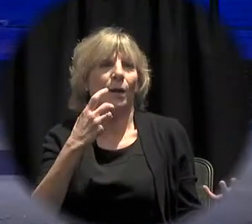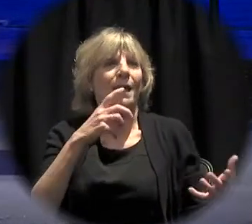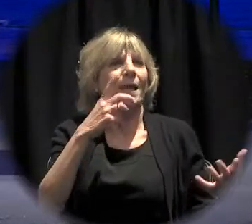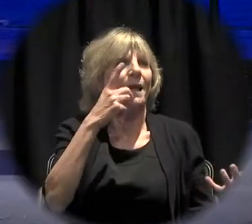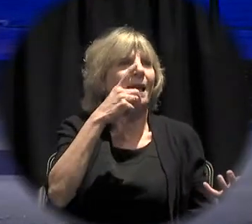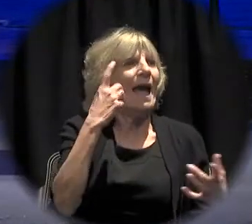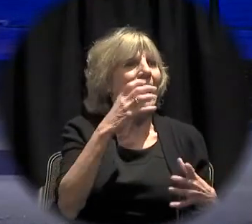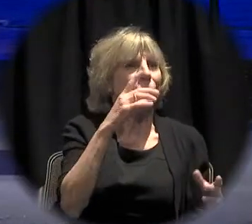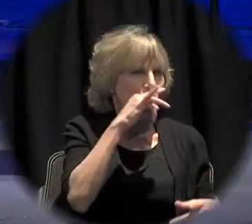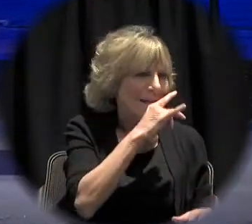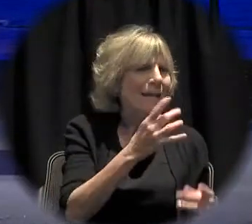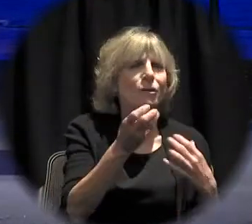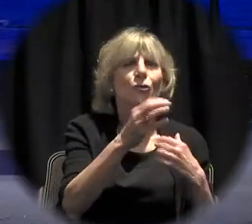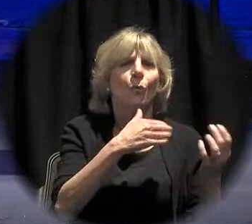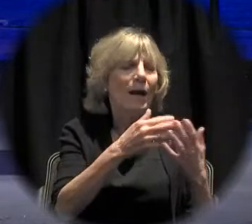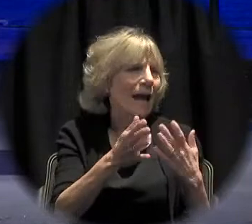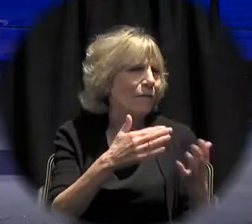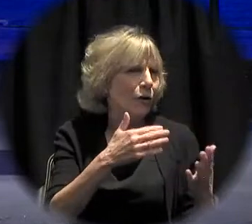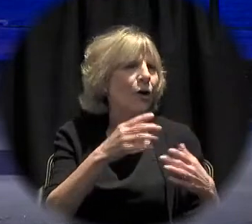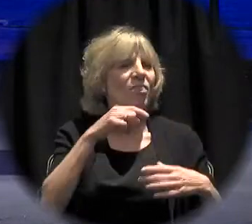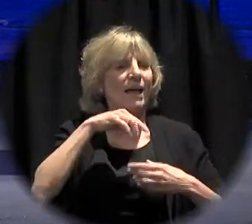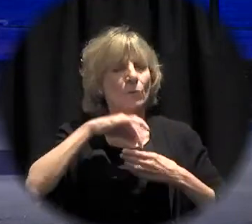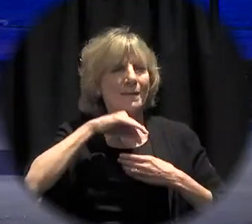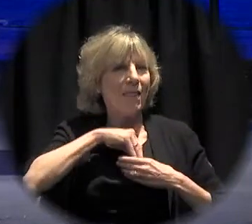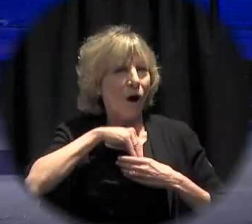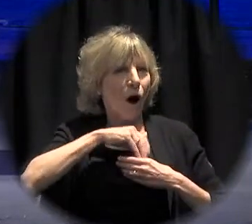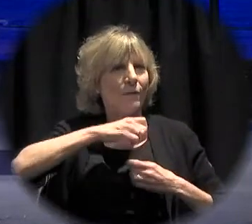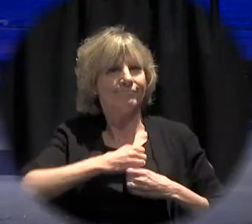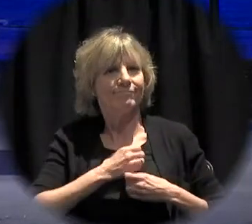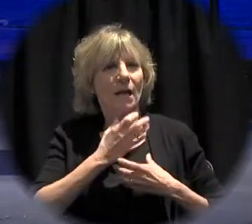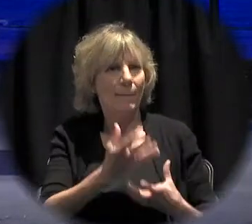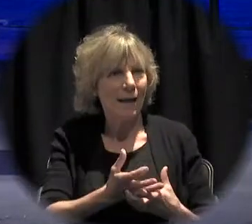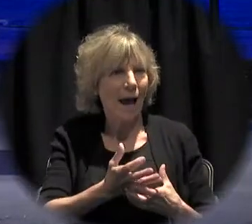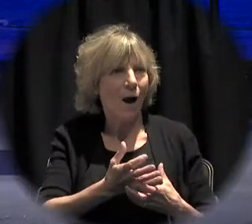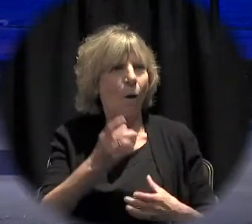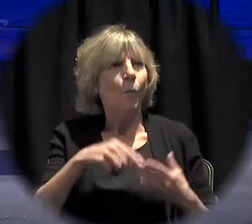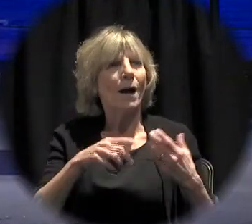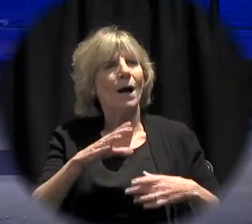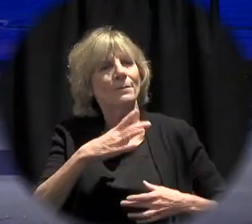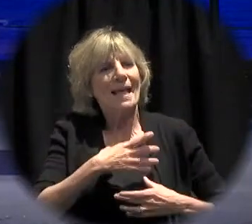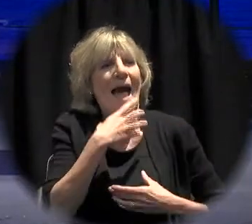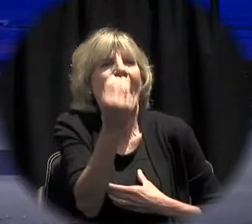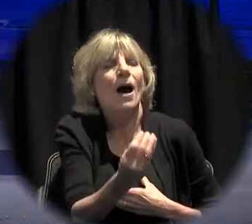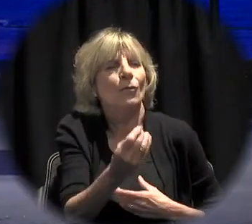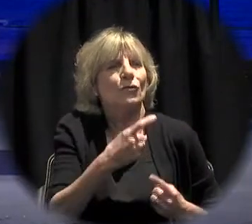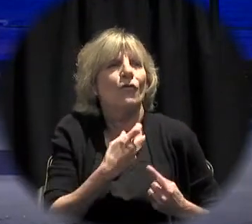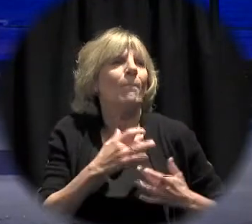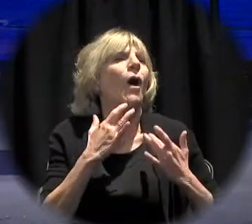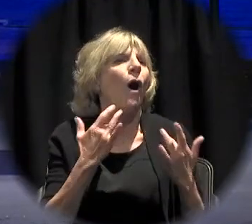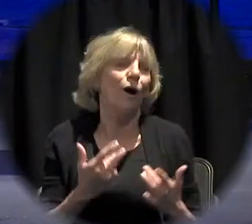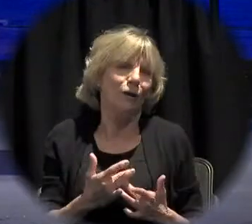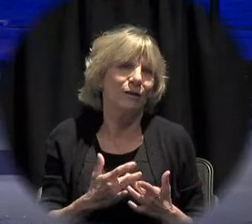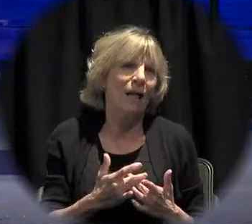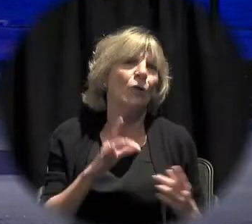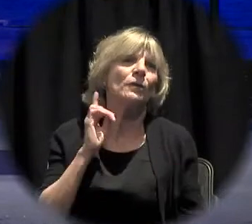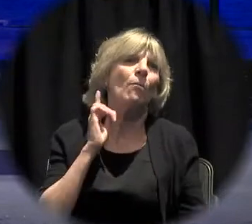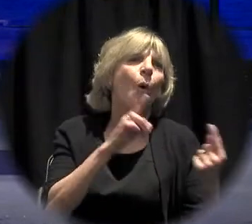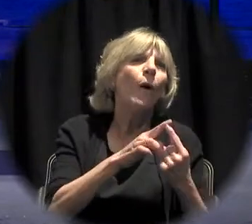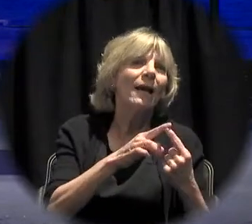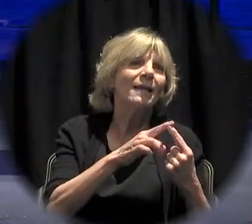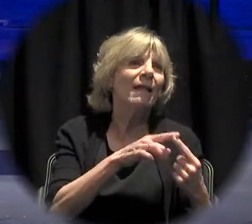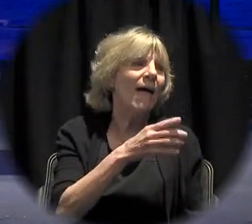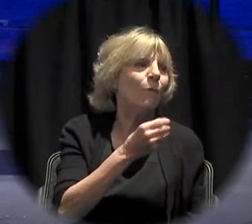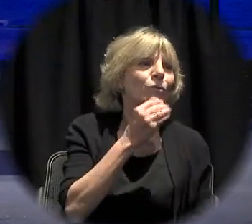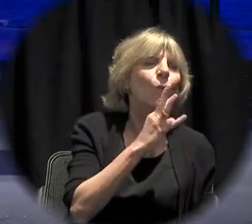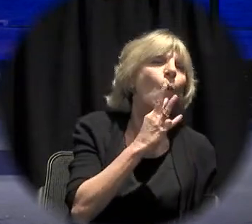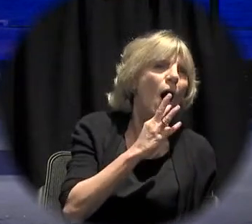have... No. Solomon makes it very clear. What comes out is from our heart. And when we try to blame our kids for our